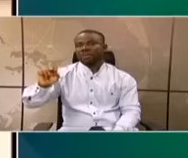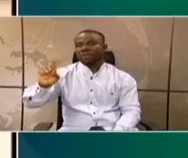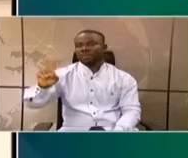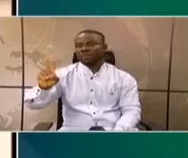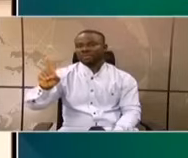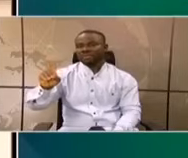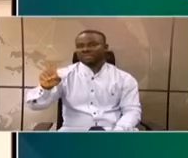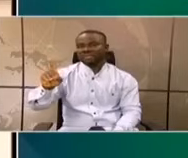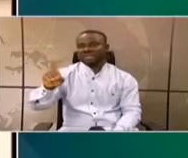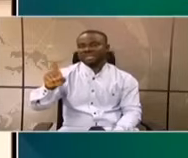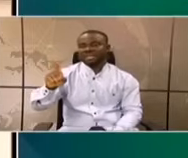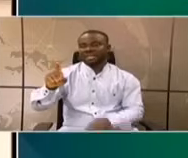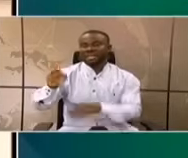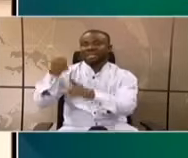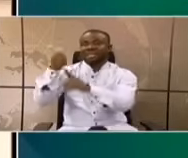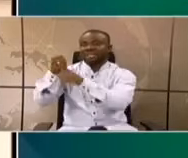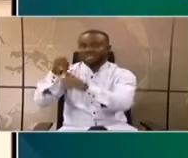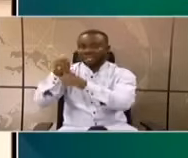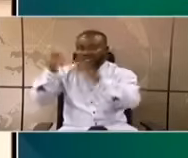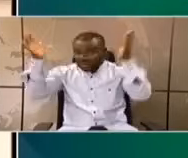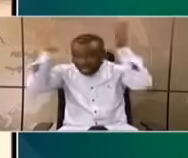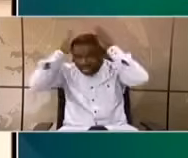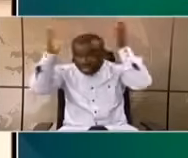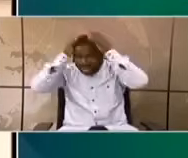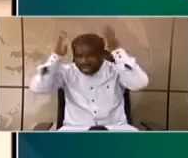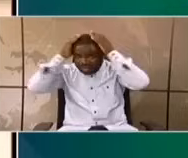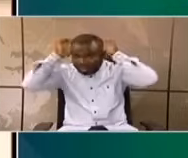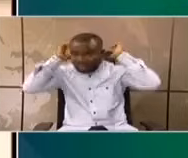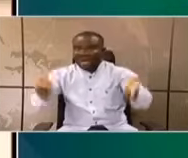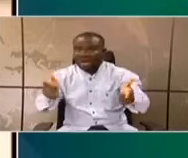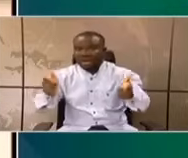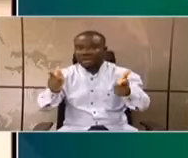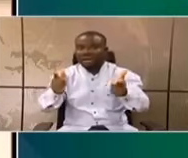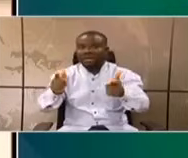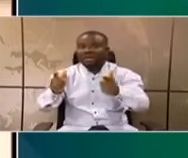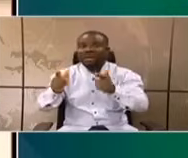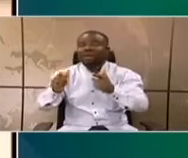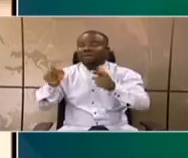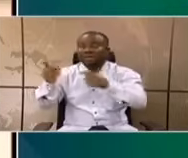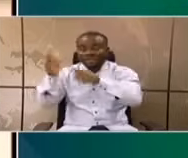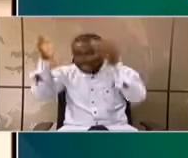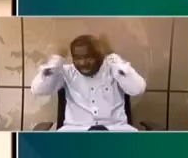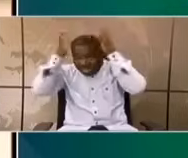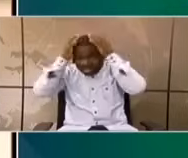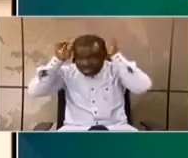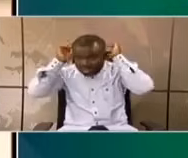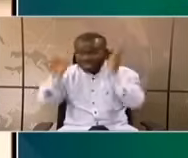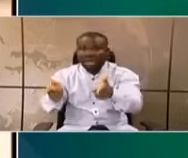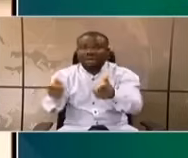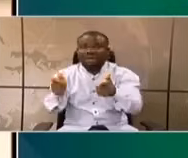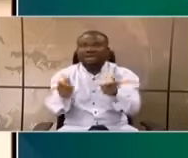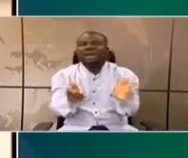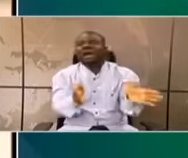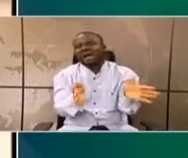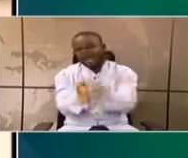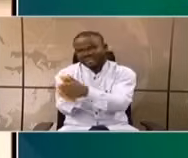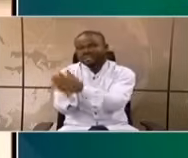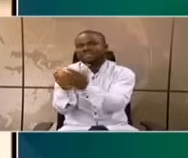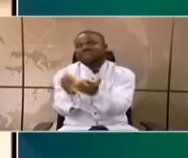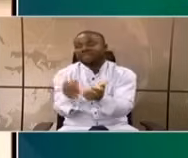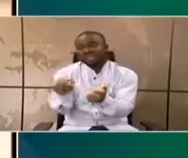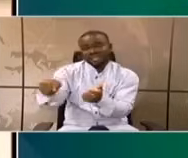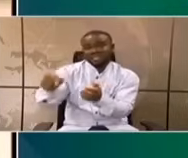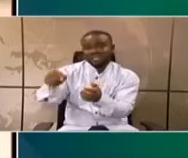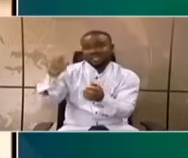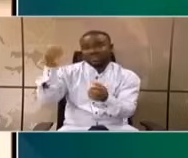Mutike Hamon, no. Ono su ni titi sa bwala so da de se. Wey. Ojae. Ono. Ono. Ojae. Mumusa no. Keti Hamon. Mumusa Keti